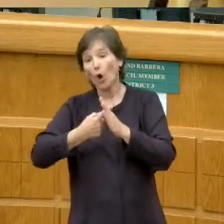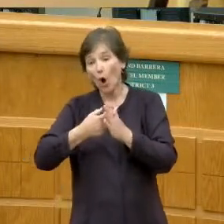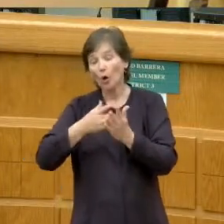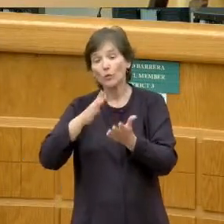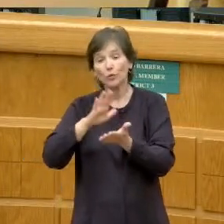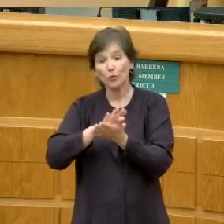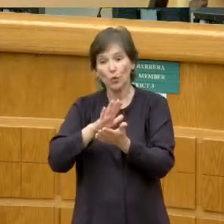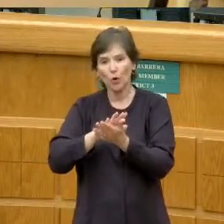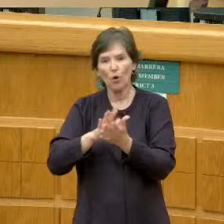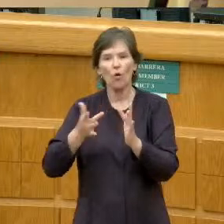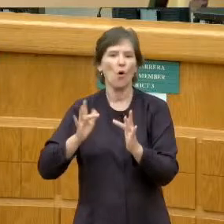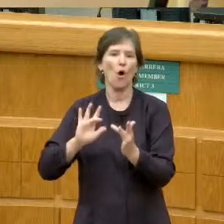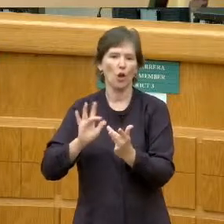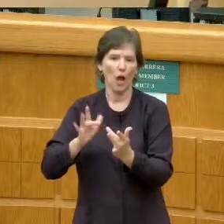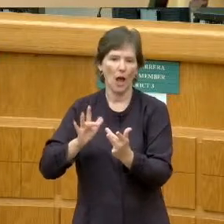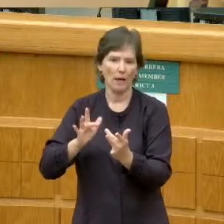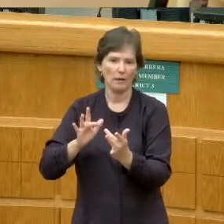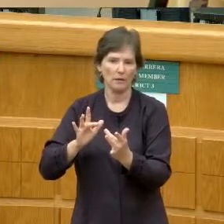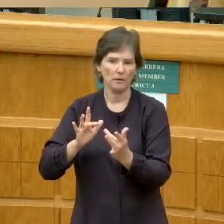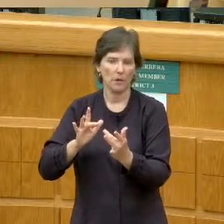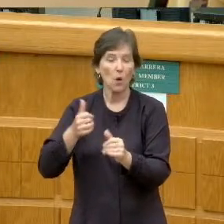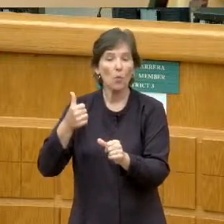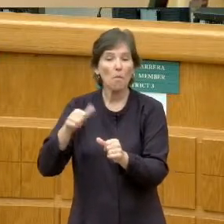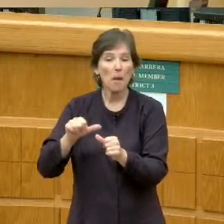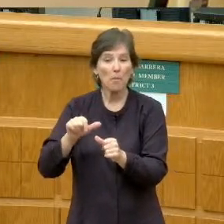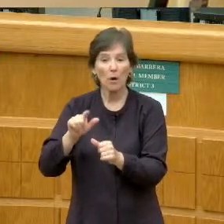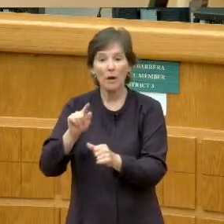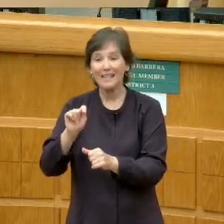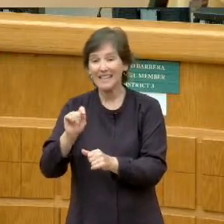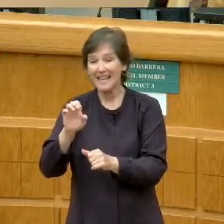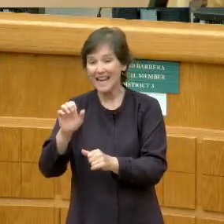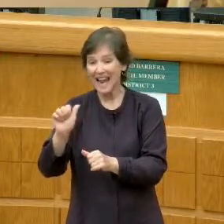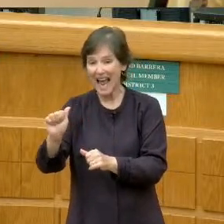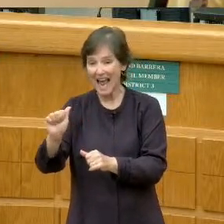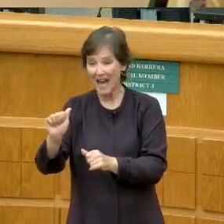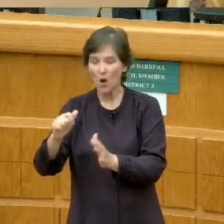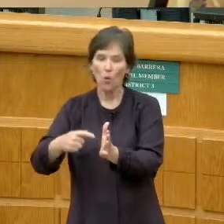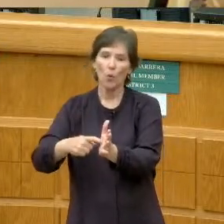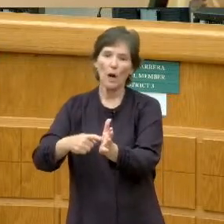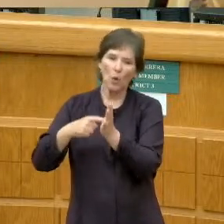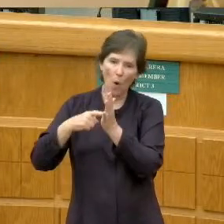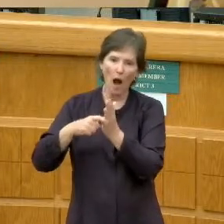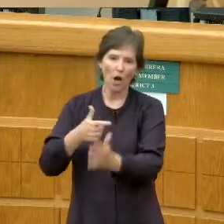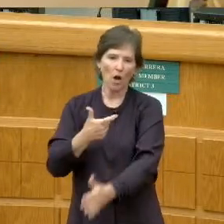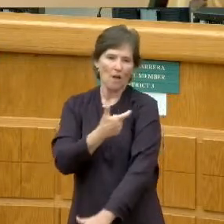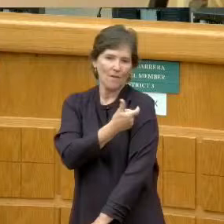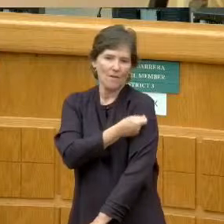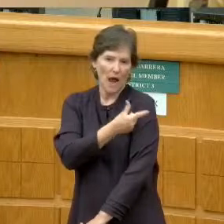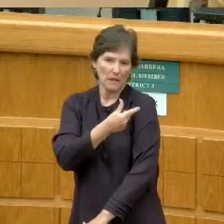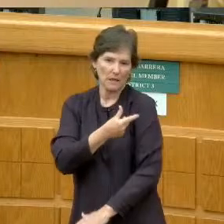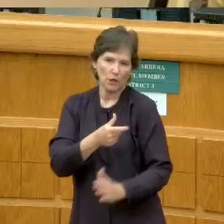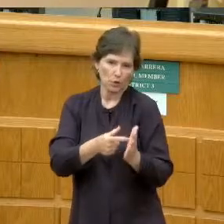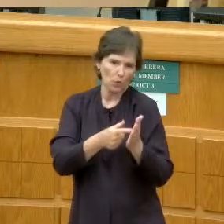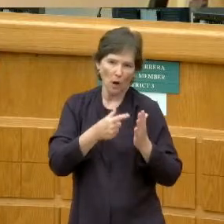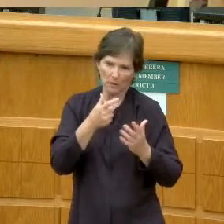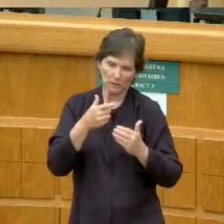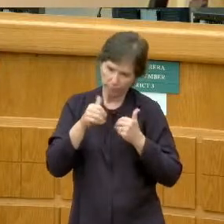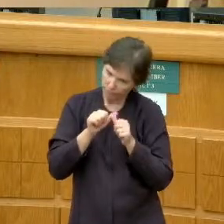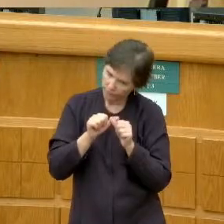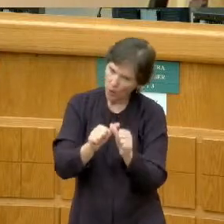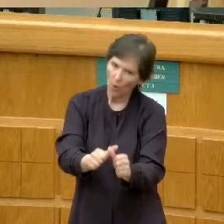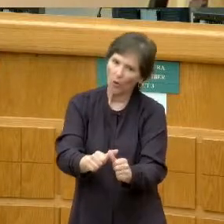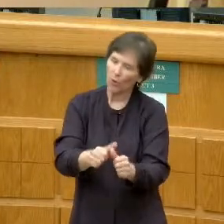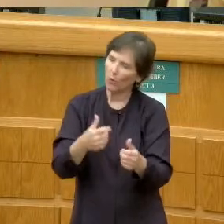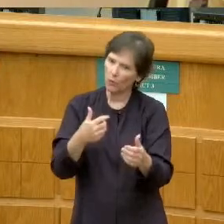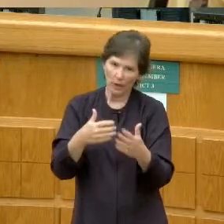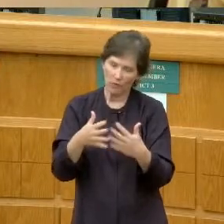Education Agency is still mandating vaccination requirements be met. Therefore, the current requirements are that